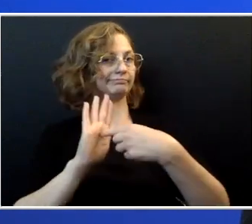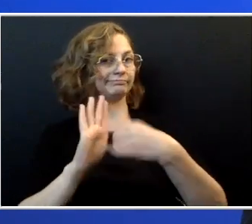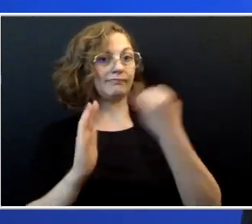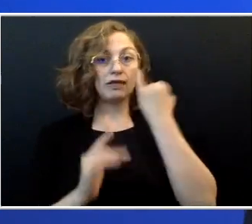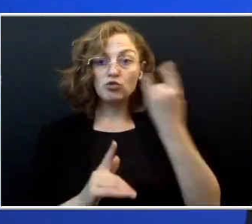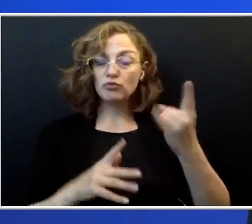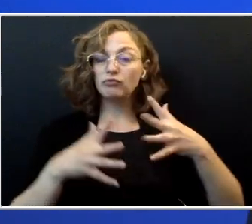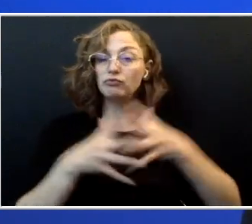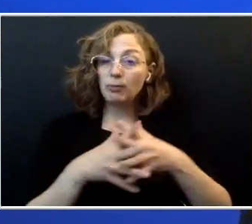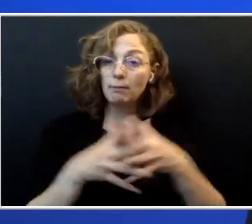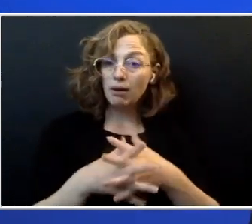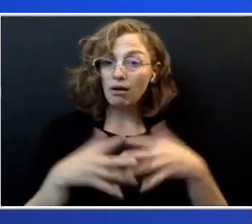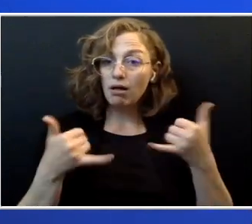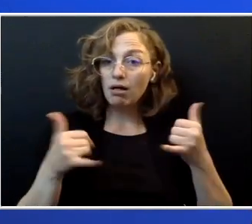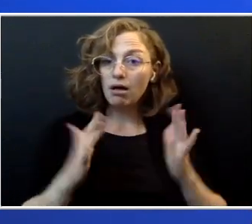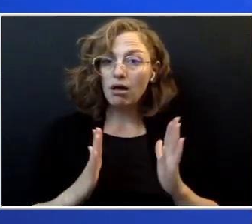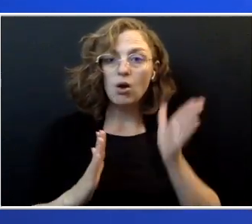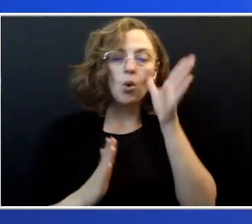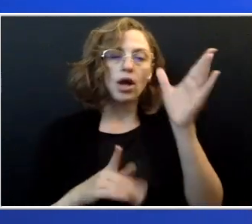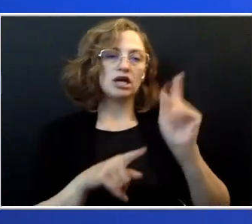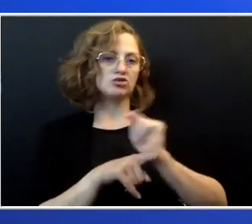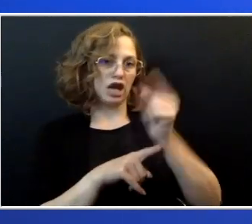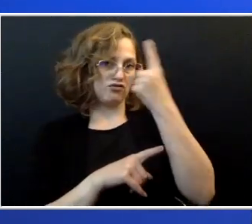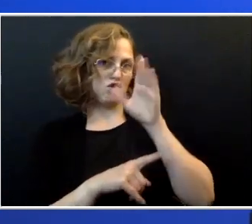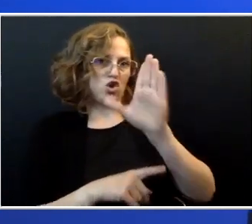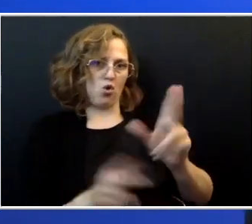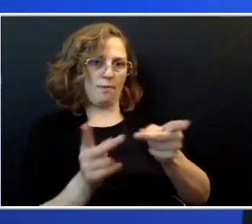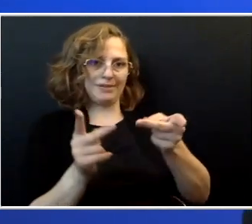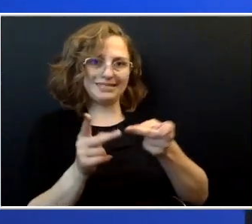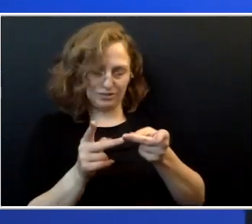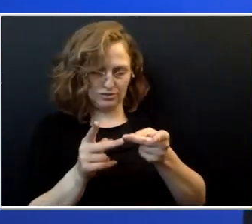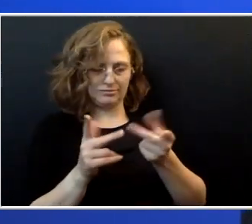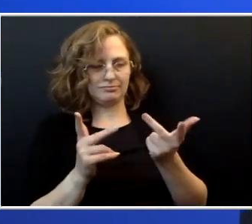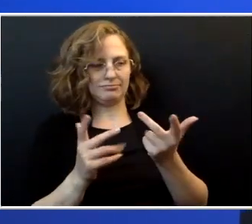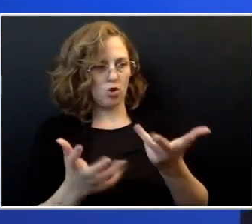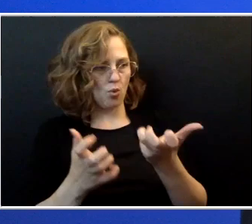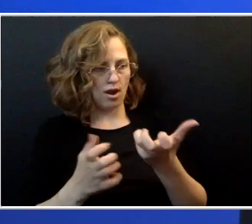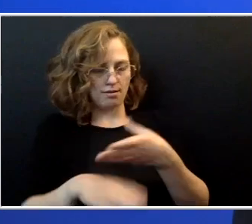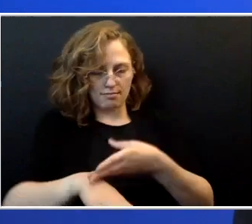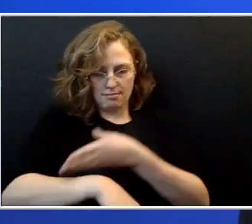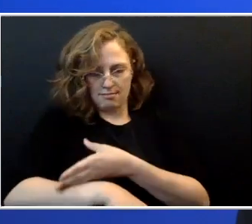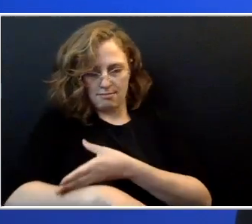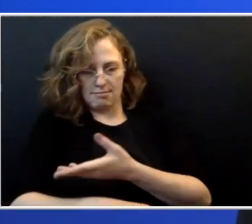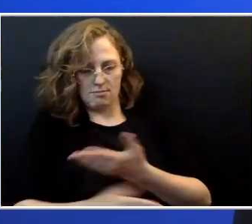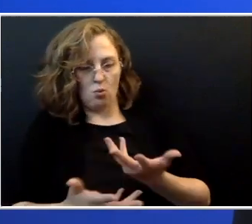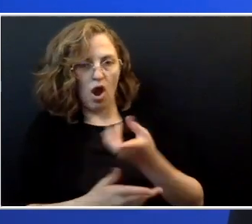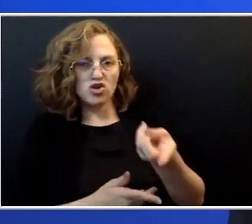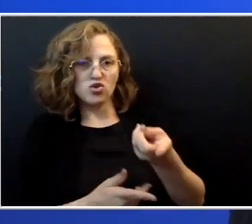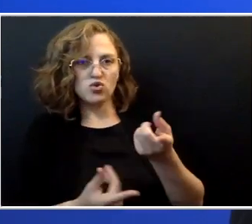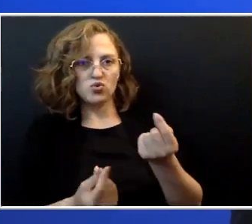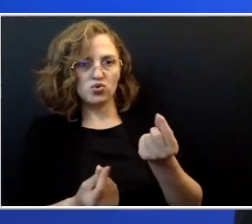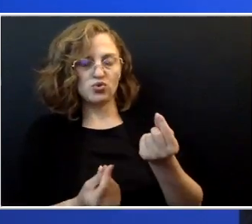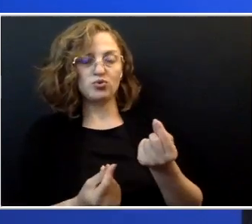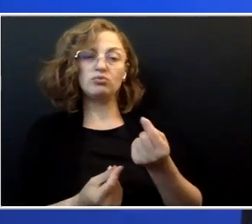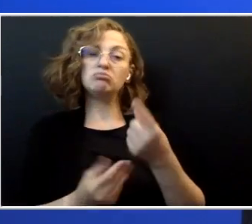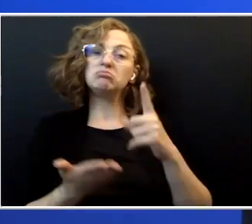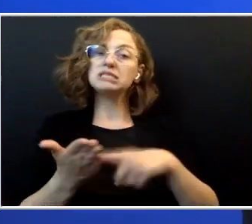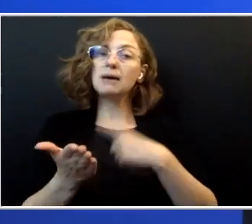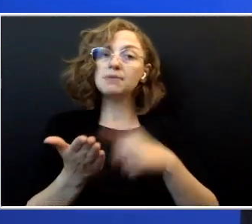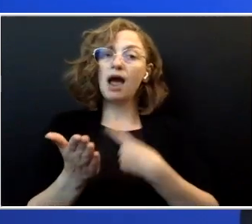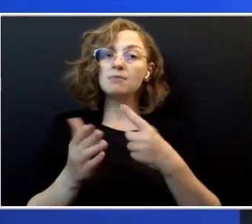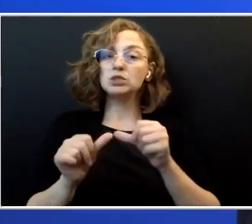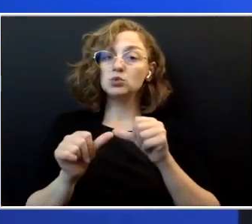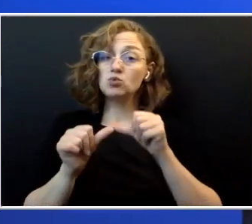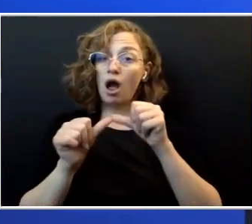do specifically the type of exercise that's going to make you better at what you need to do. For some of our chronic conditions, we focus on certain forms of